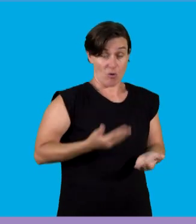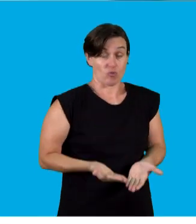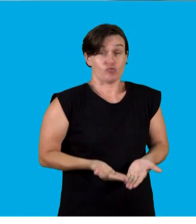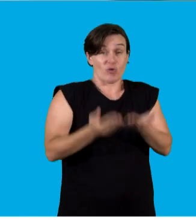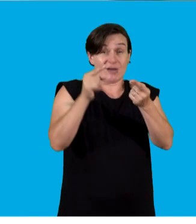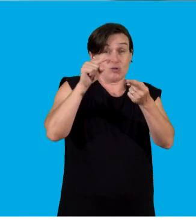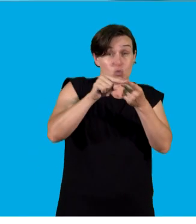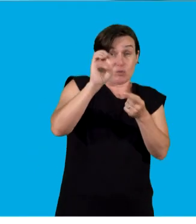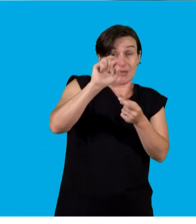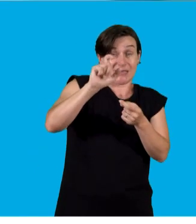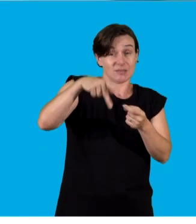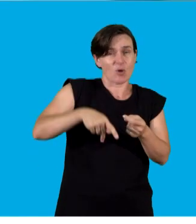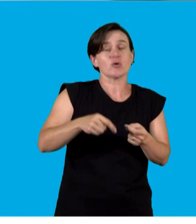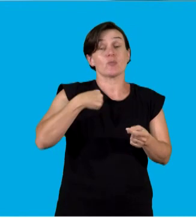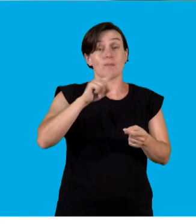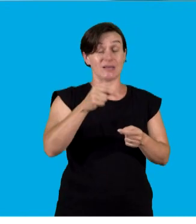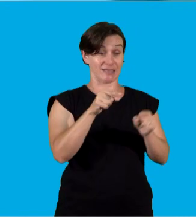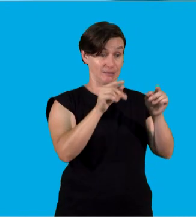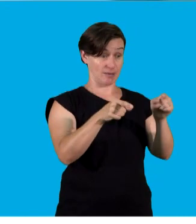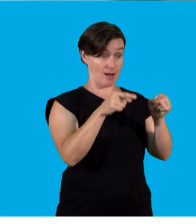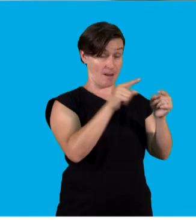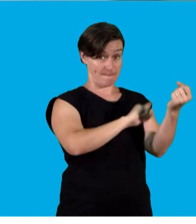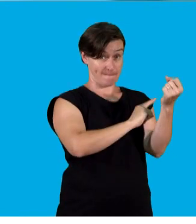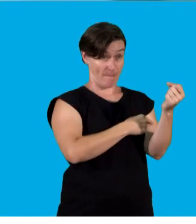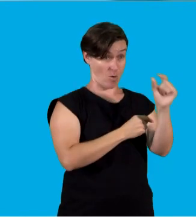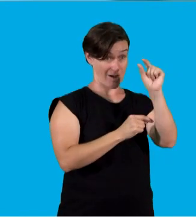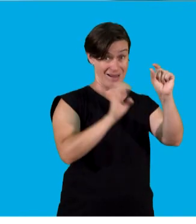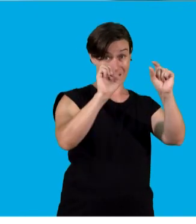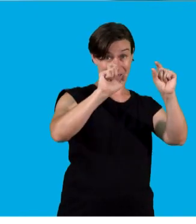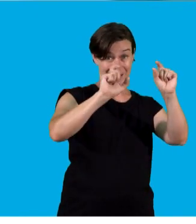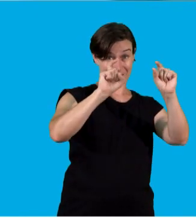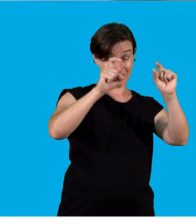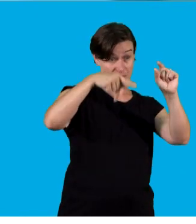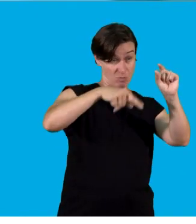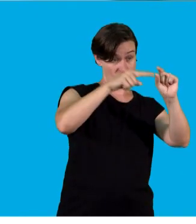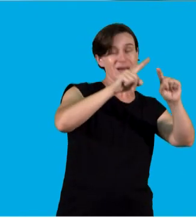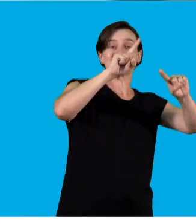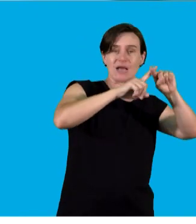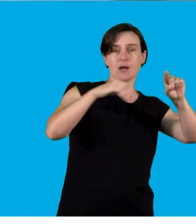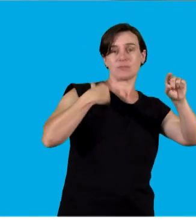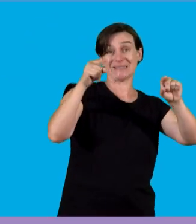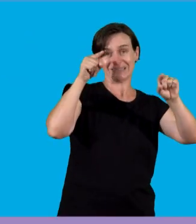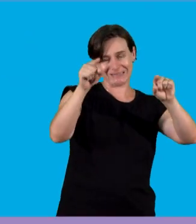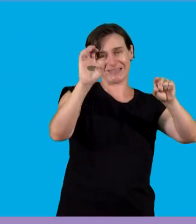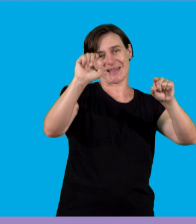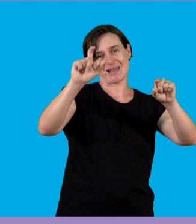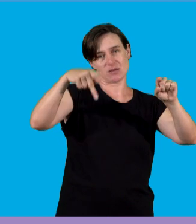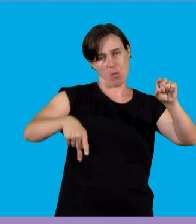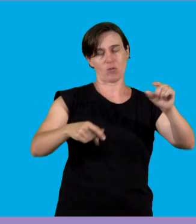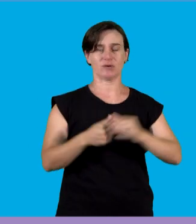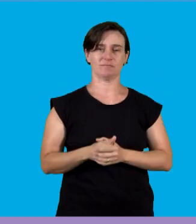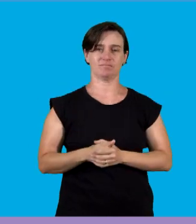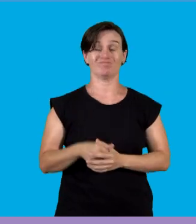exponent, all we need to do is to multiply those exponents and we will get our answer. So